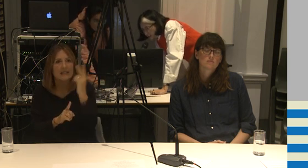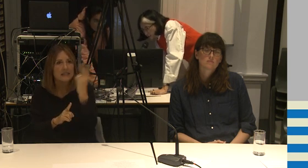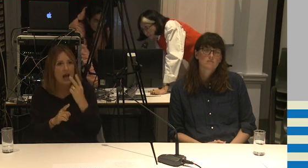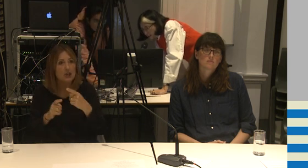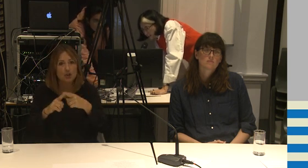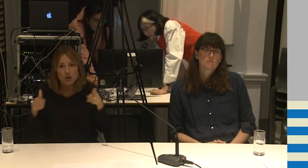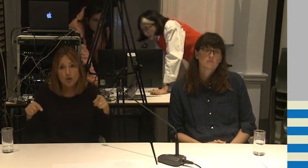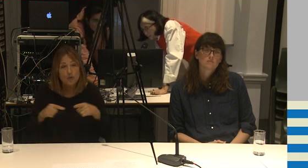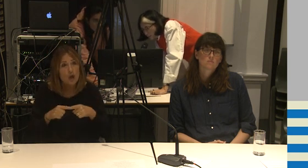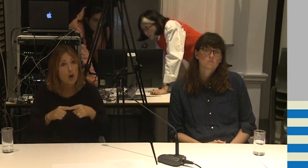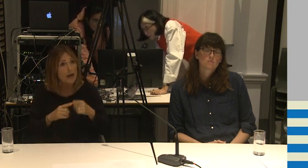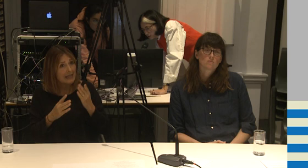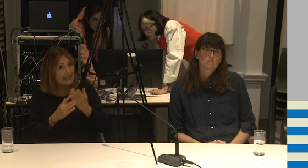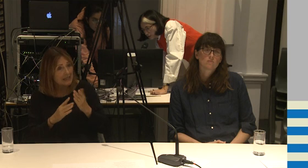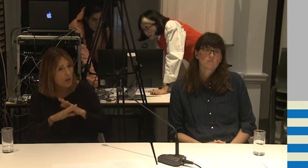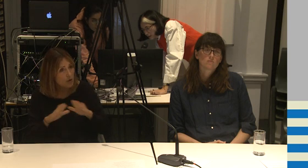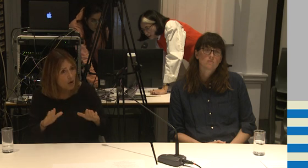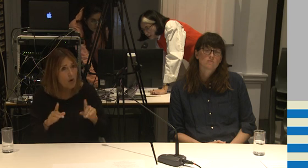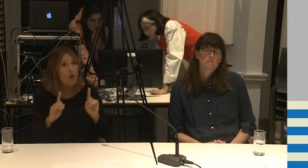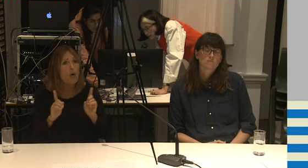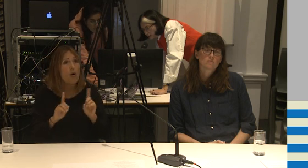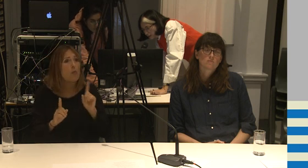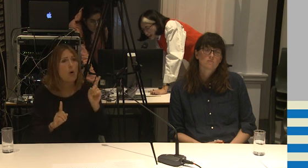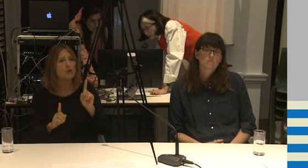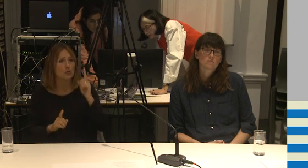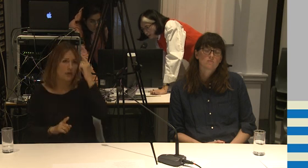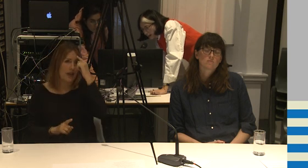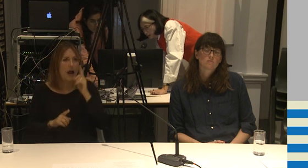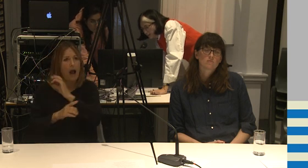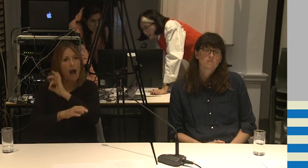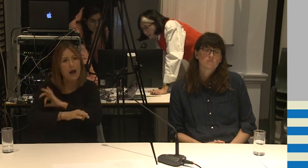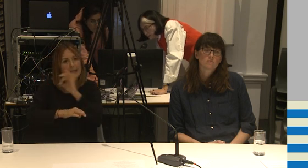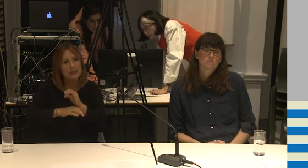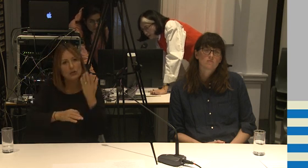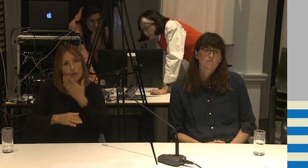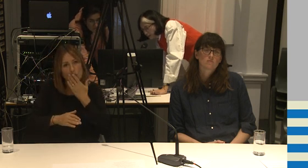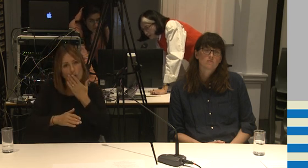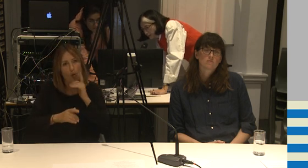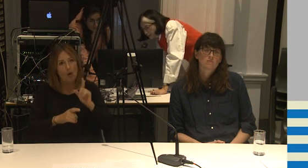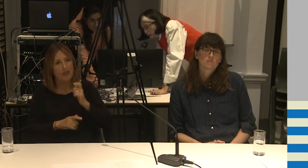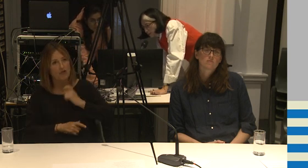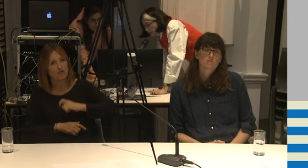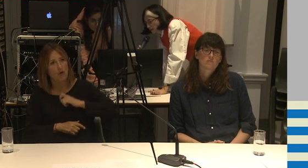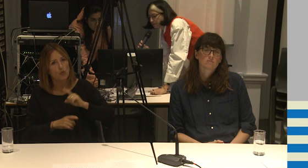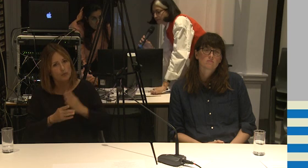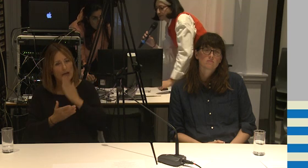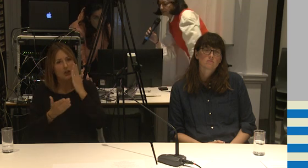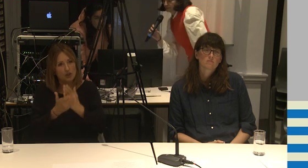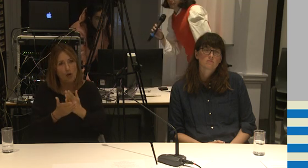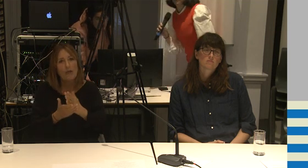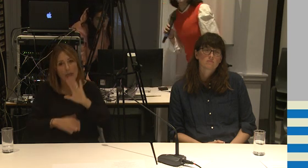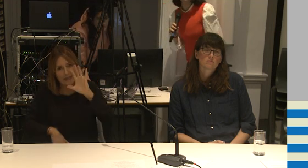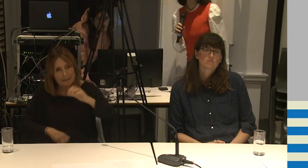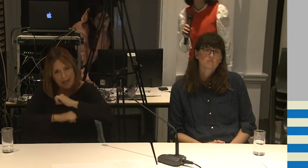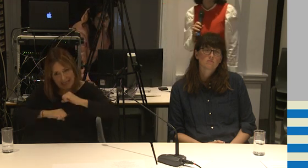site, inaccessible? And what role do you think architecture schools have in ensuring that these spaces work better?